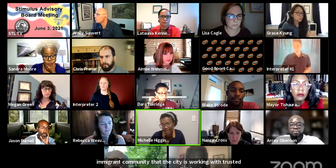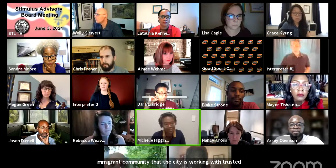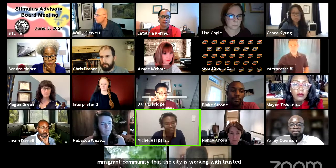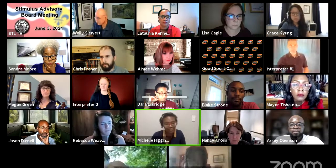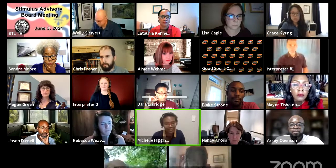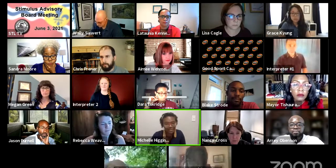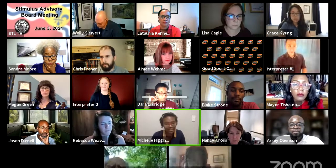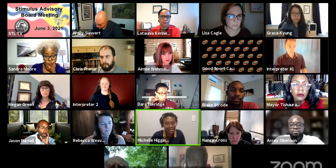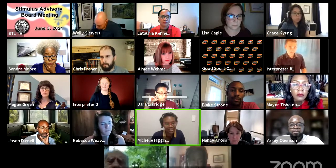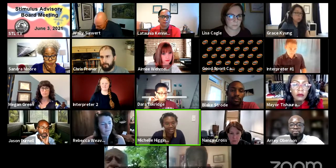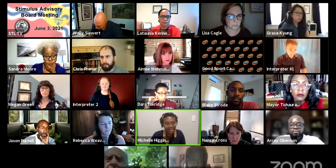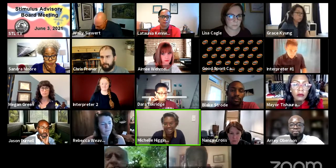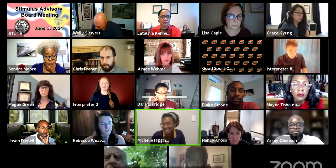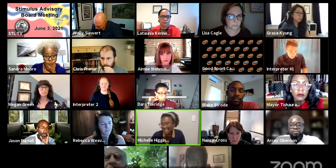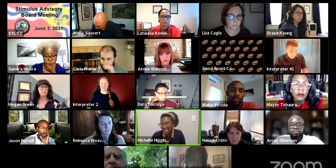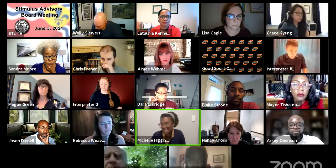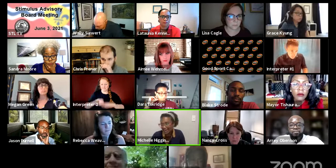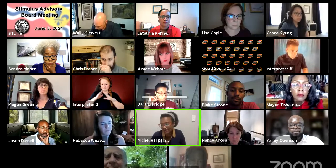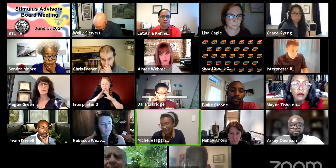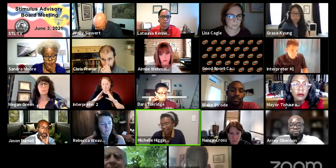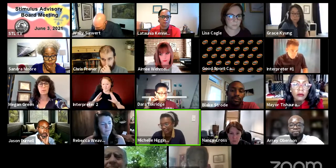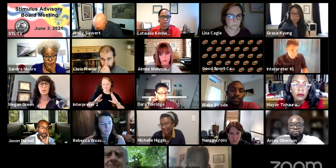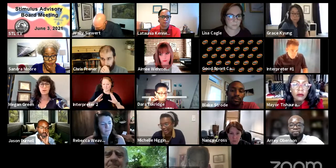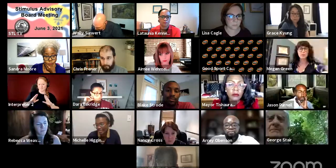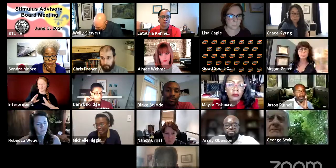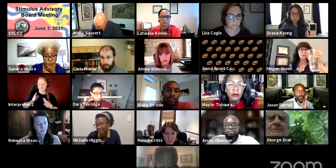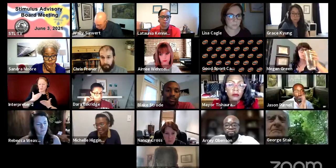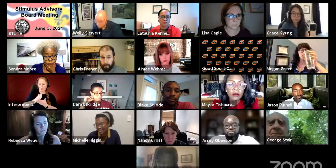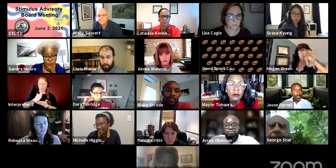All right. Is Gary